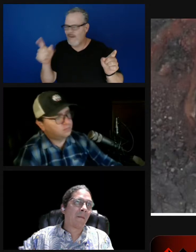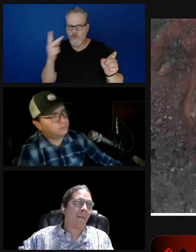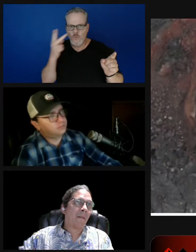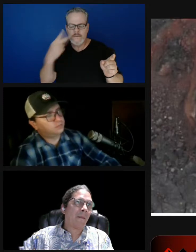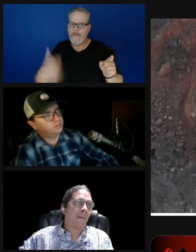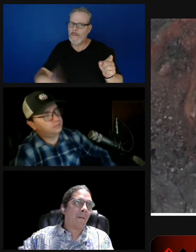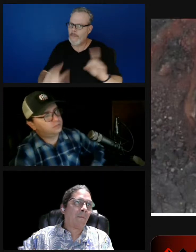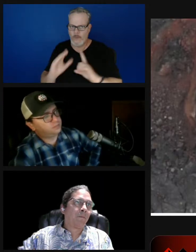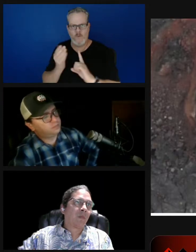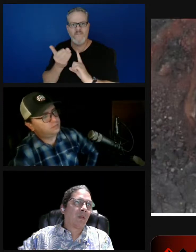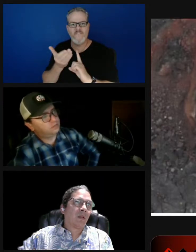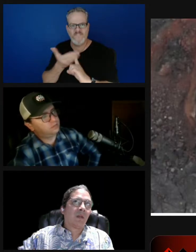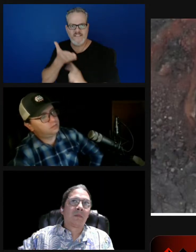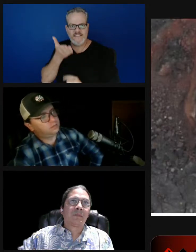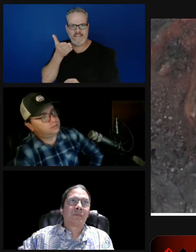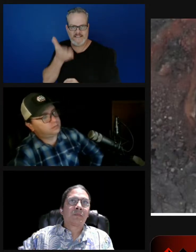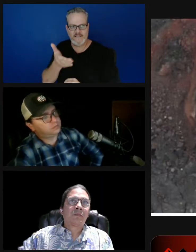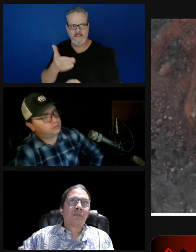there.